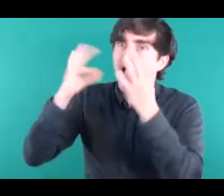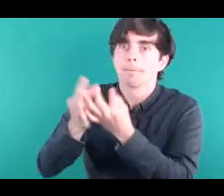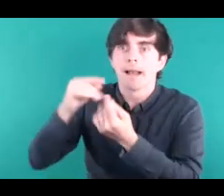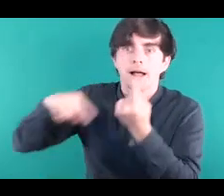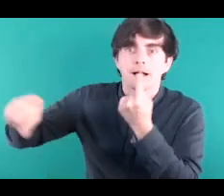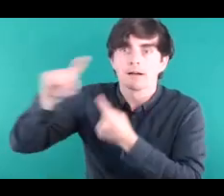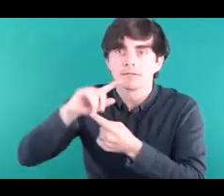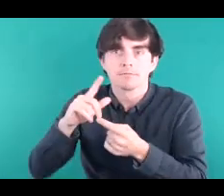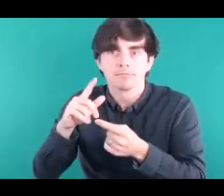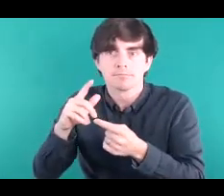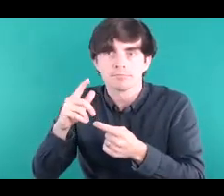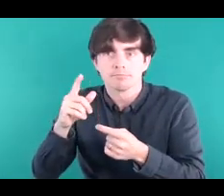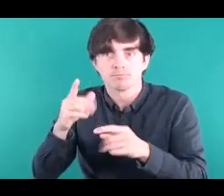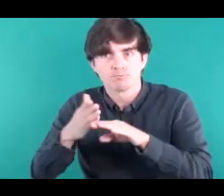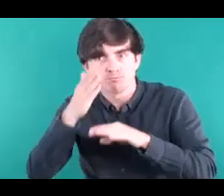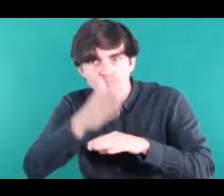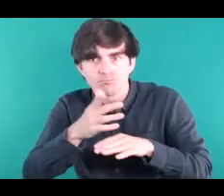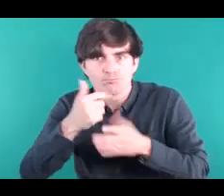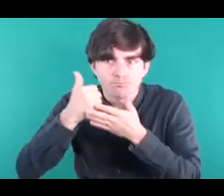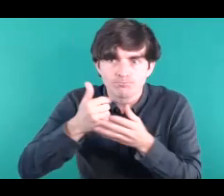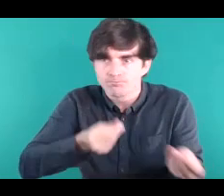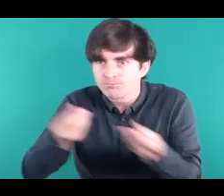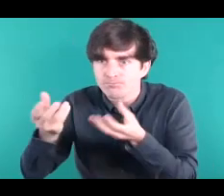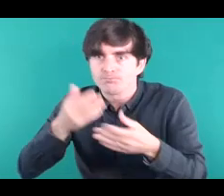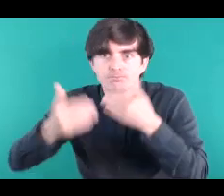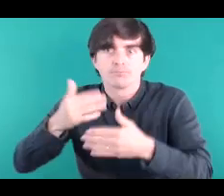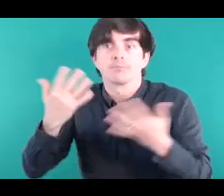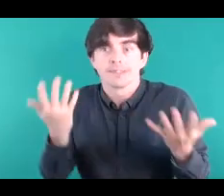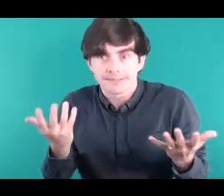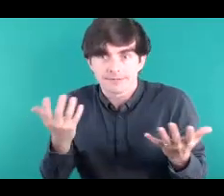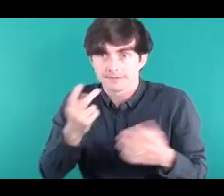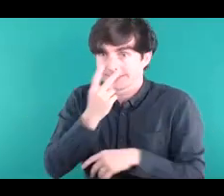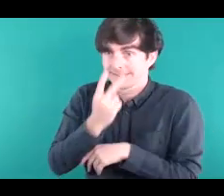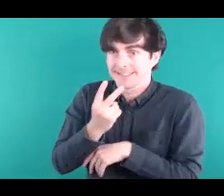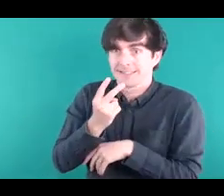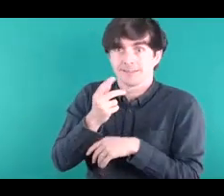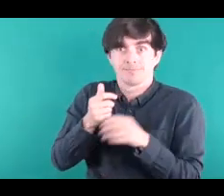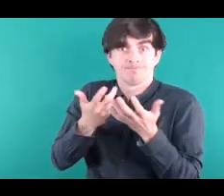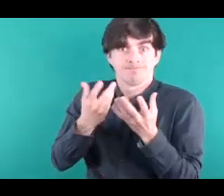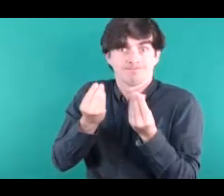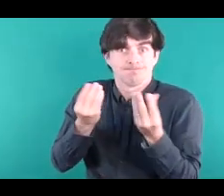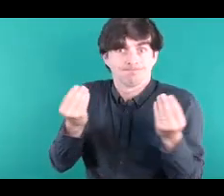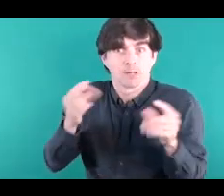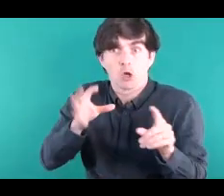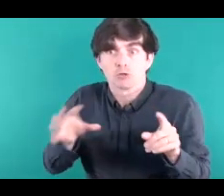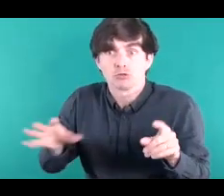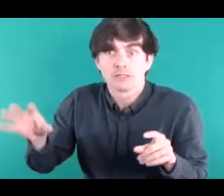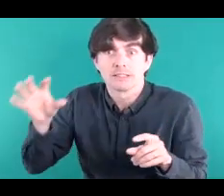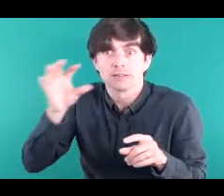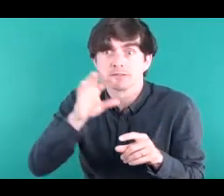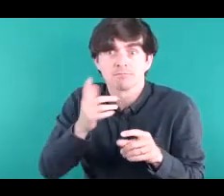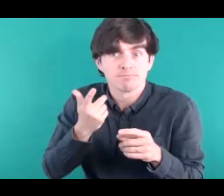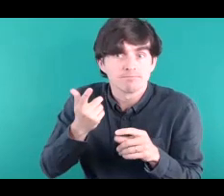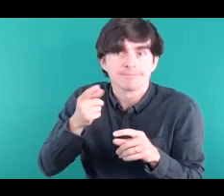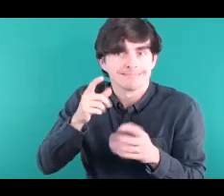years ago, but it has not translated yet in systematic inclusion in